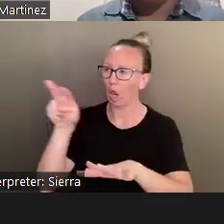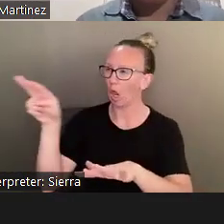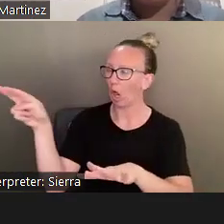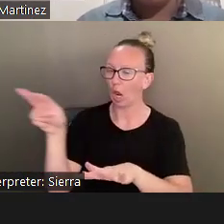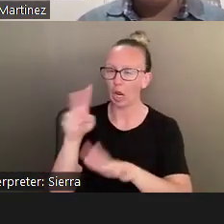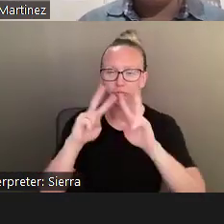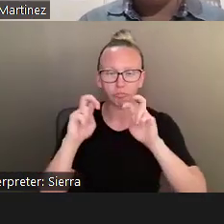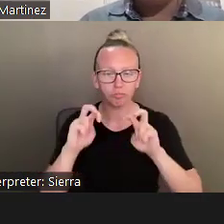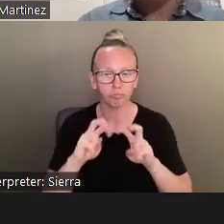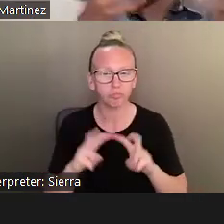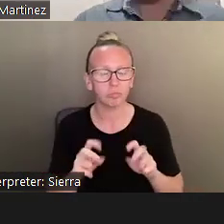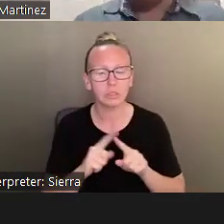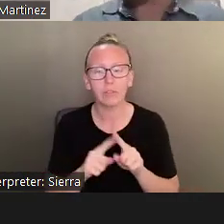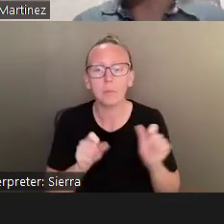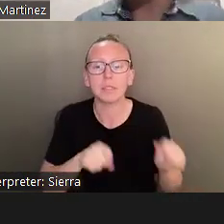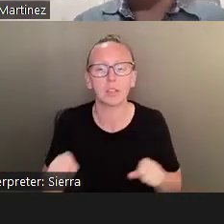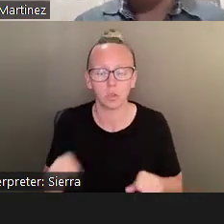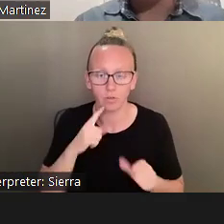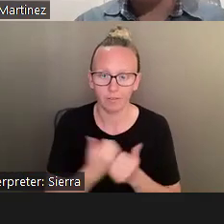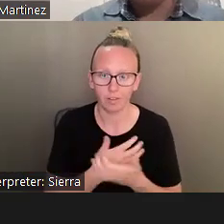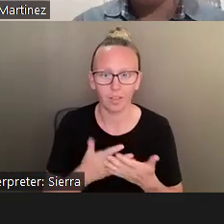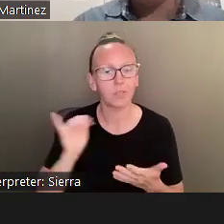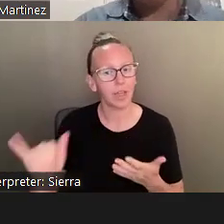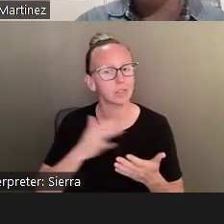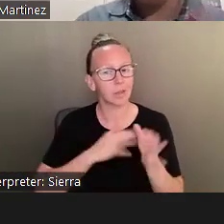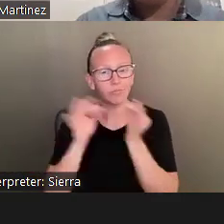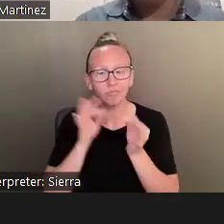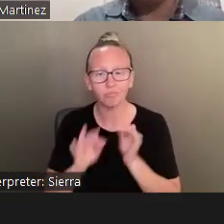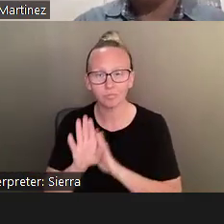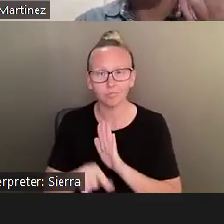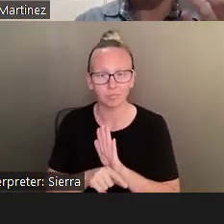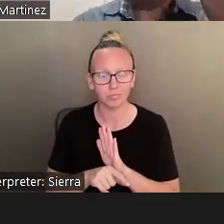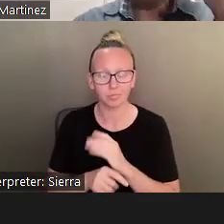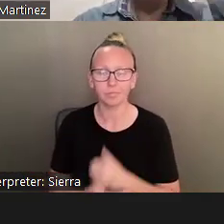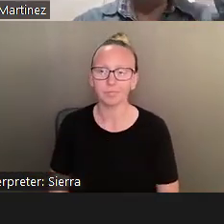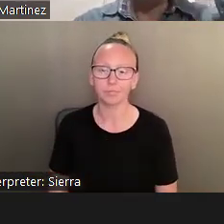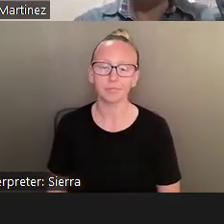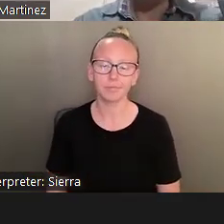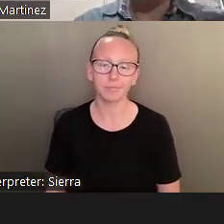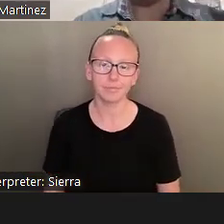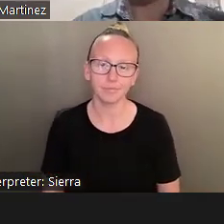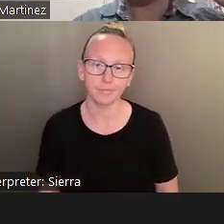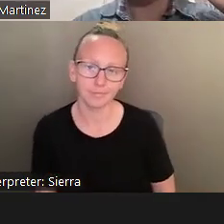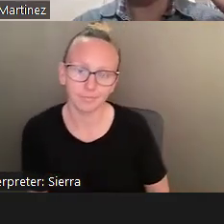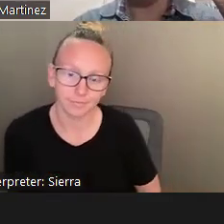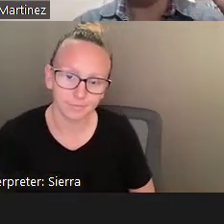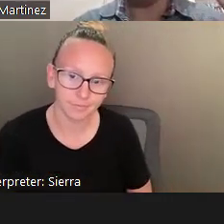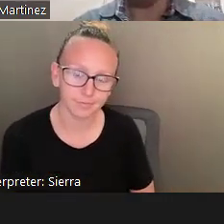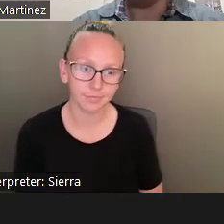everything. So that's the kind of backstory I come here today with you with, but I want